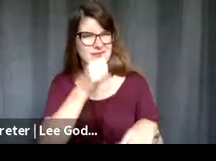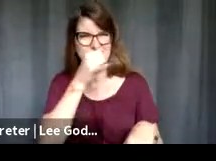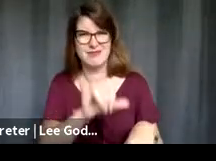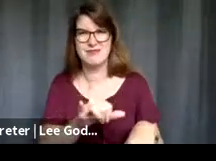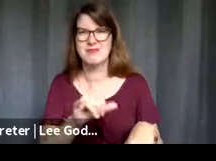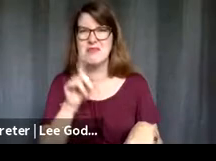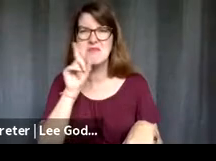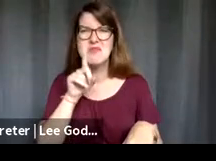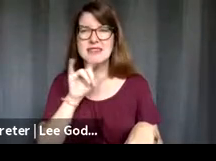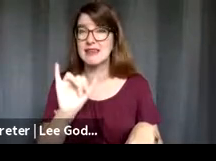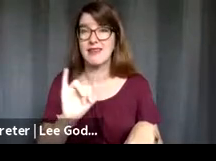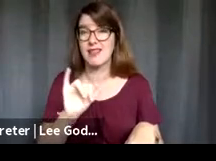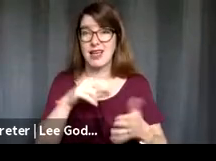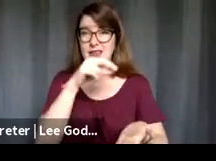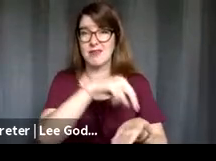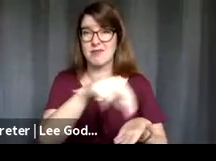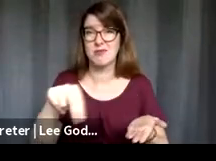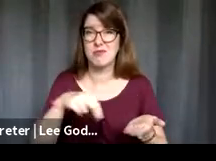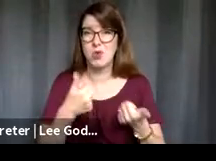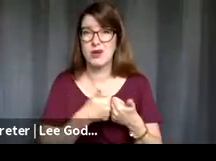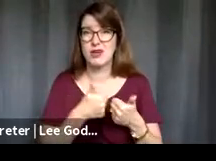board pieces you put back in a game.